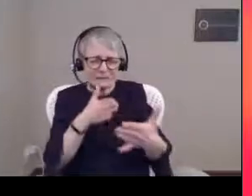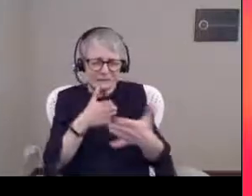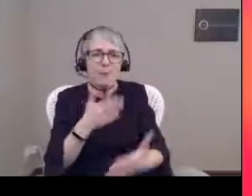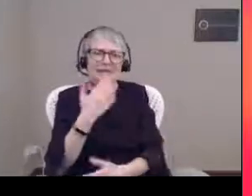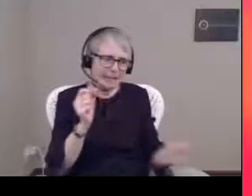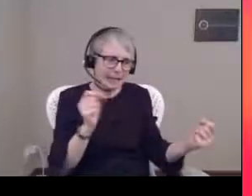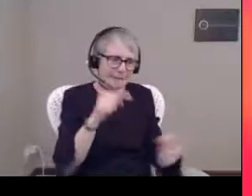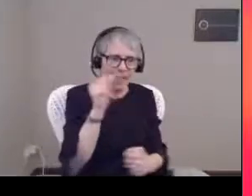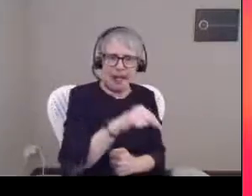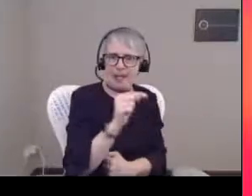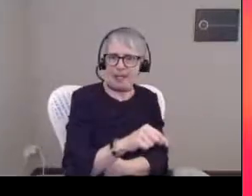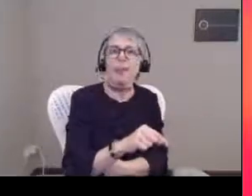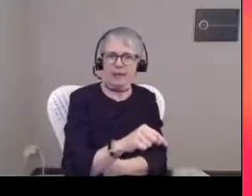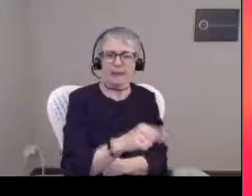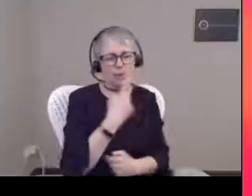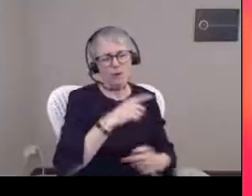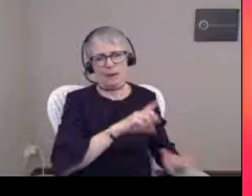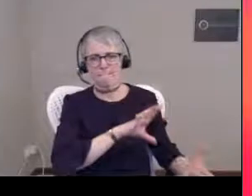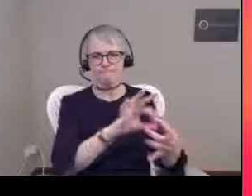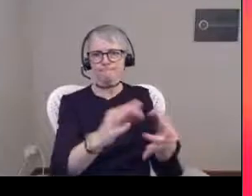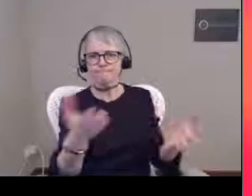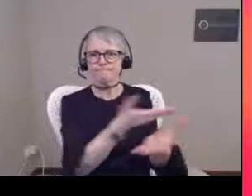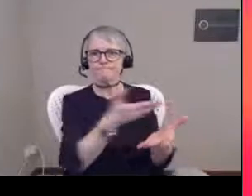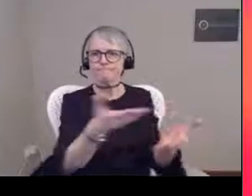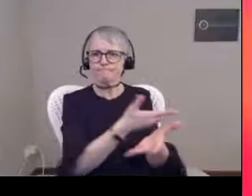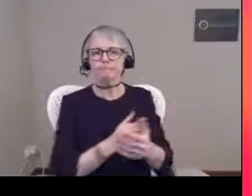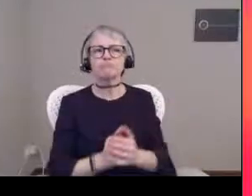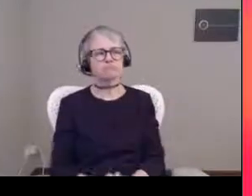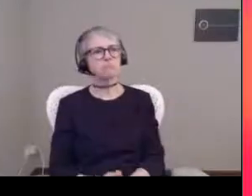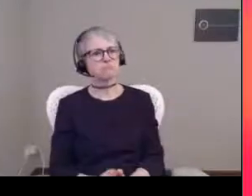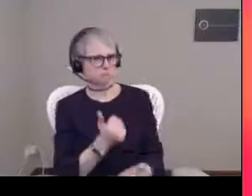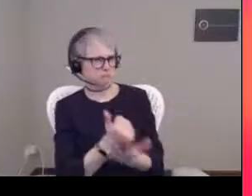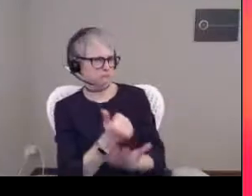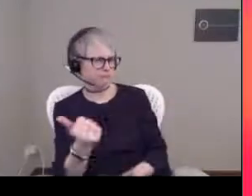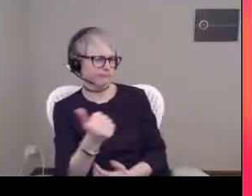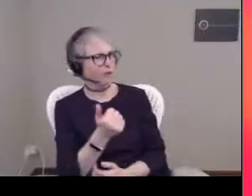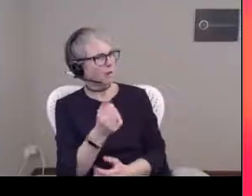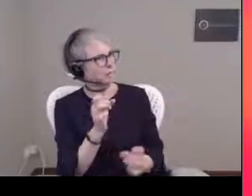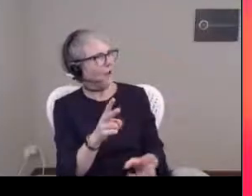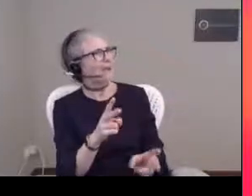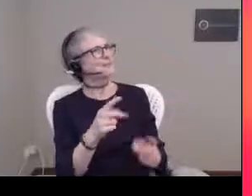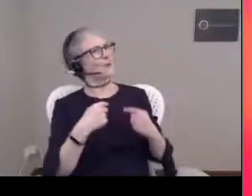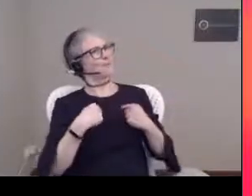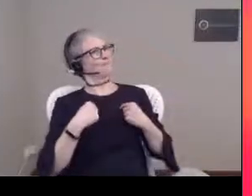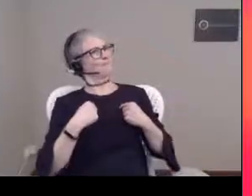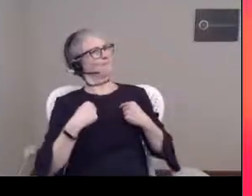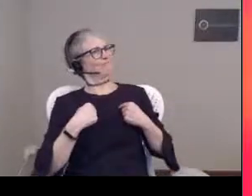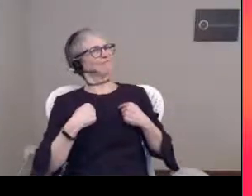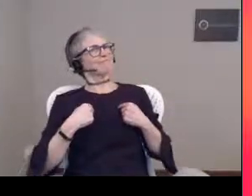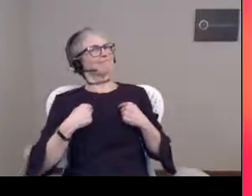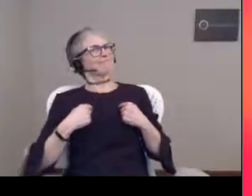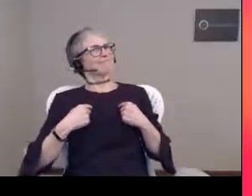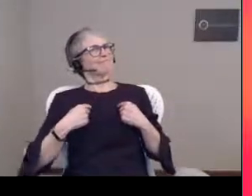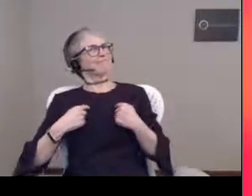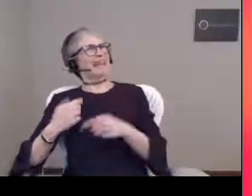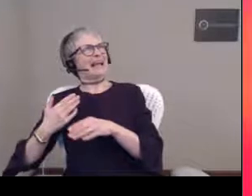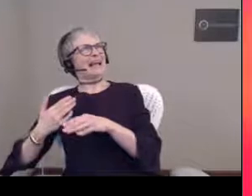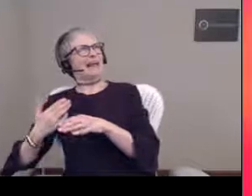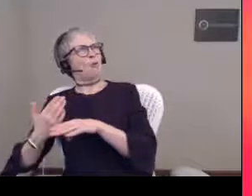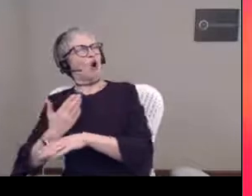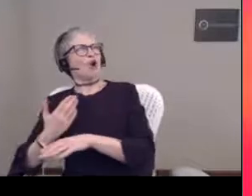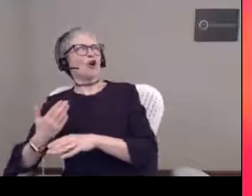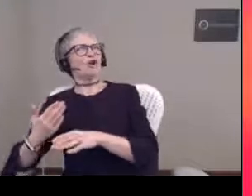Fantastic. So, so if I was a candidate and I wanted to work for ITV, and if I didn't work for Even Break, I might. What would I need to